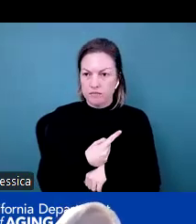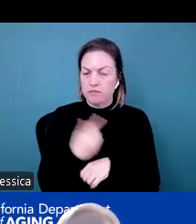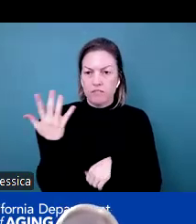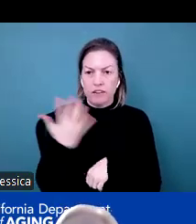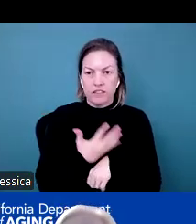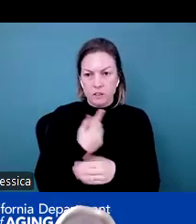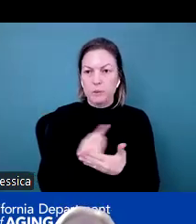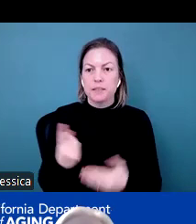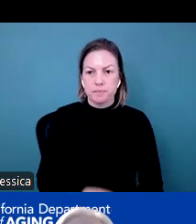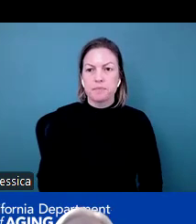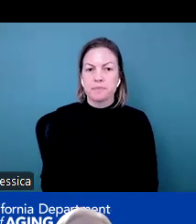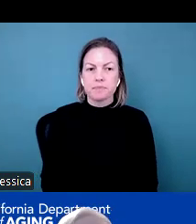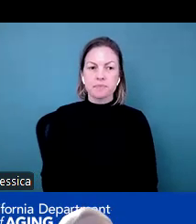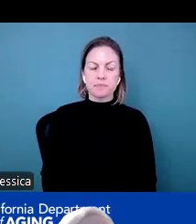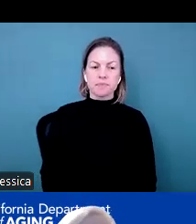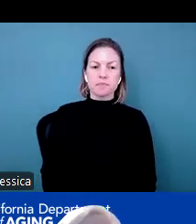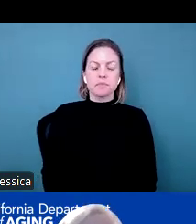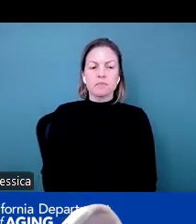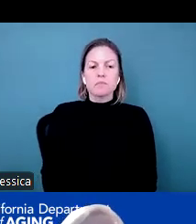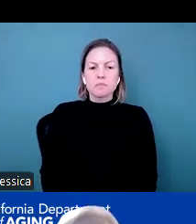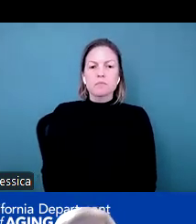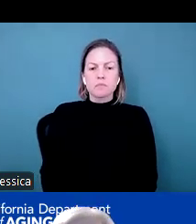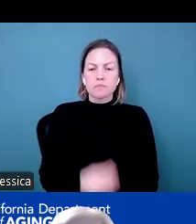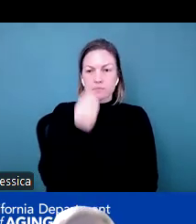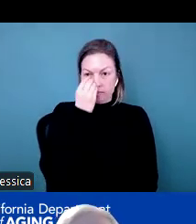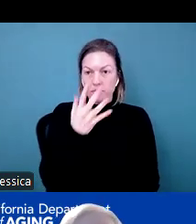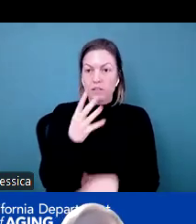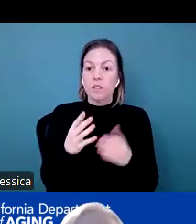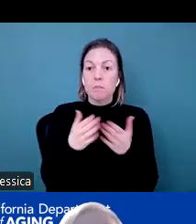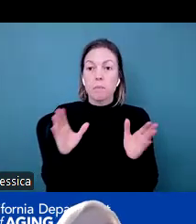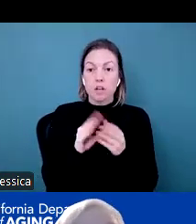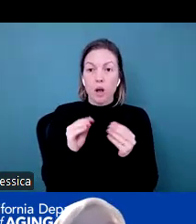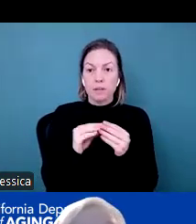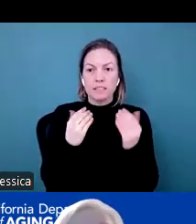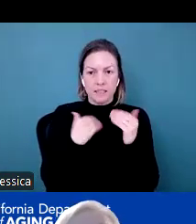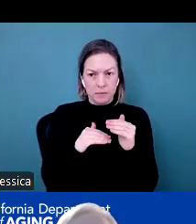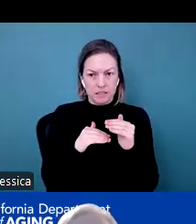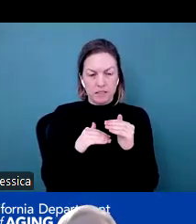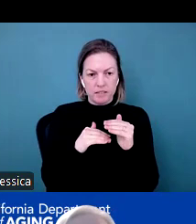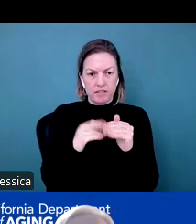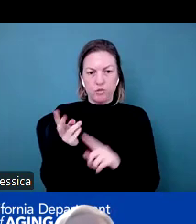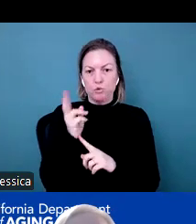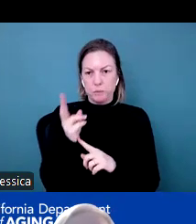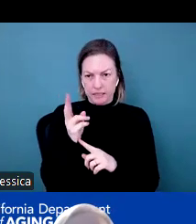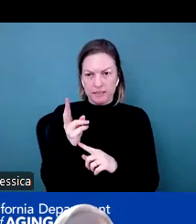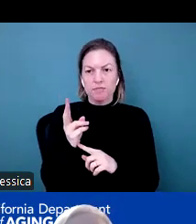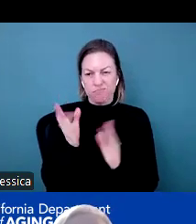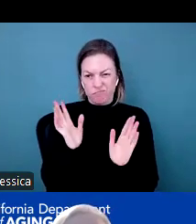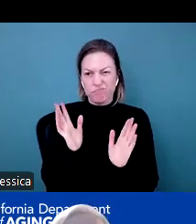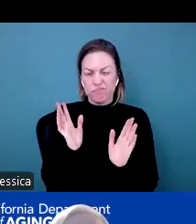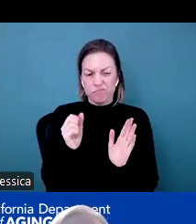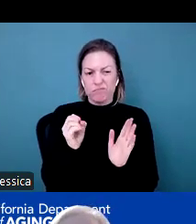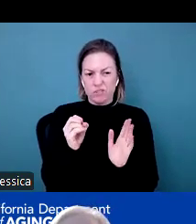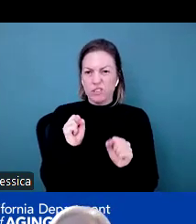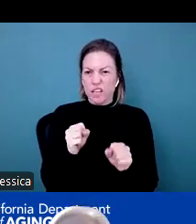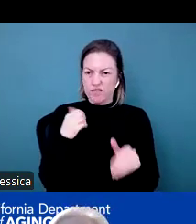week. Note our public comments are limited to 2 minutes, just so we can make